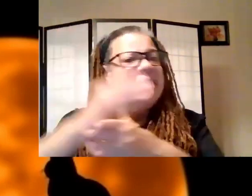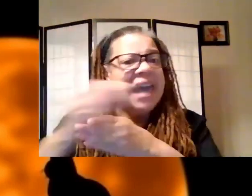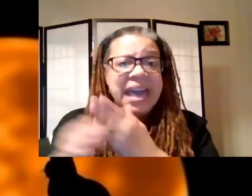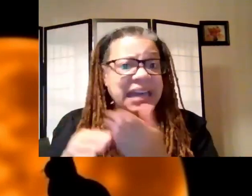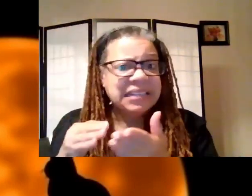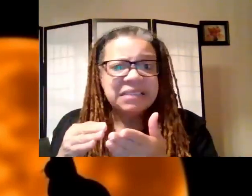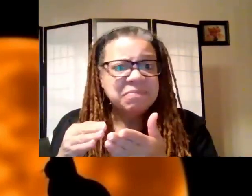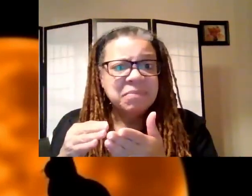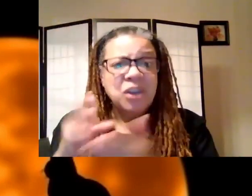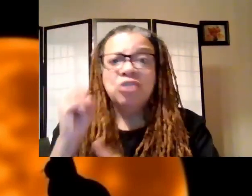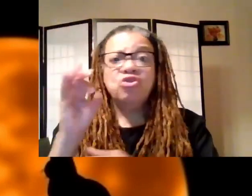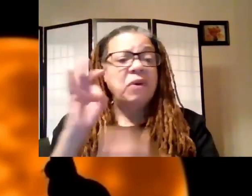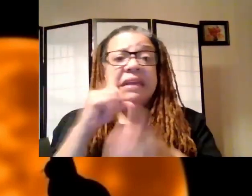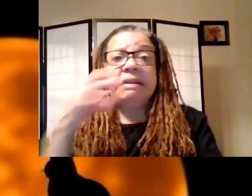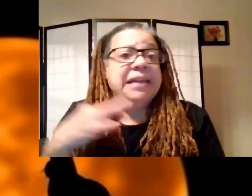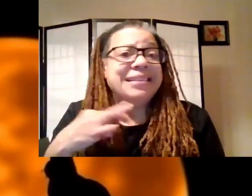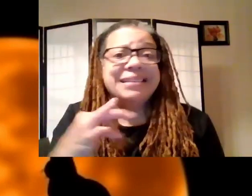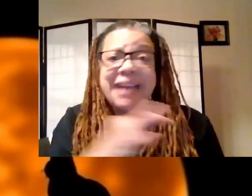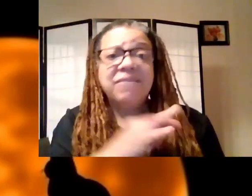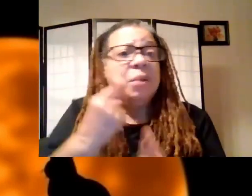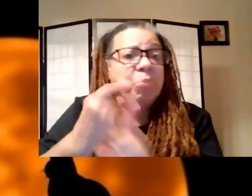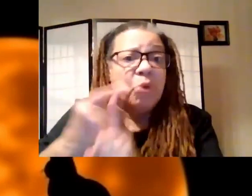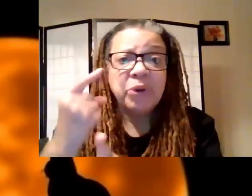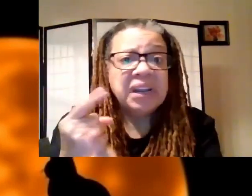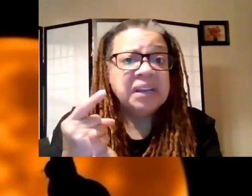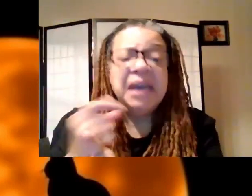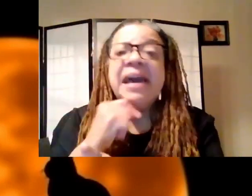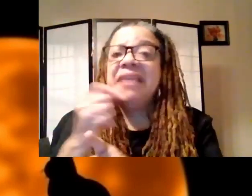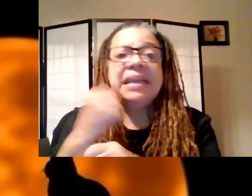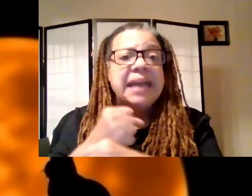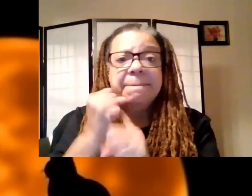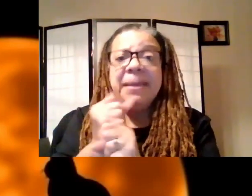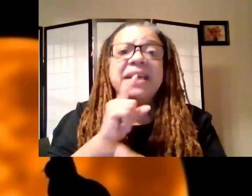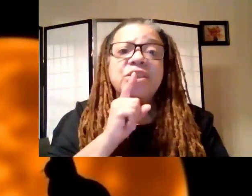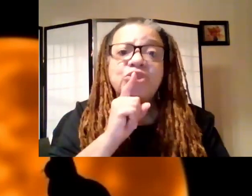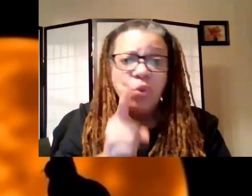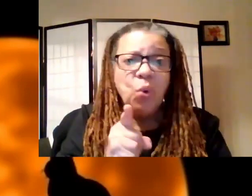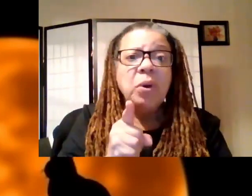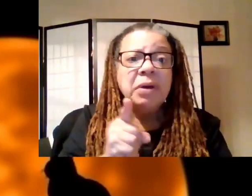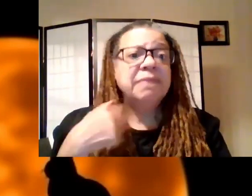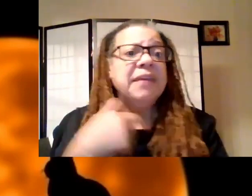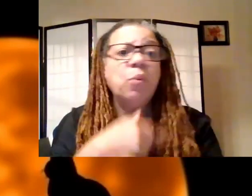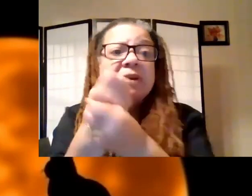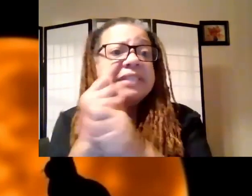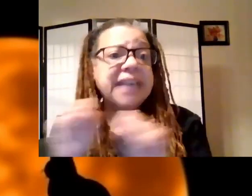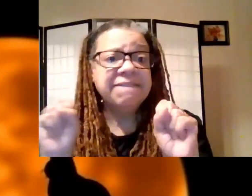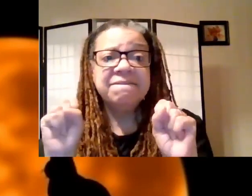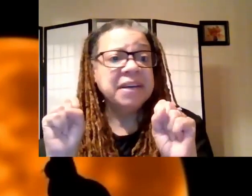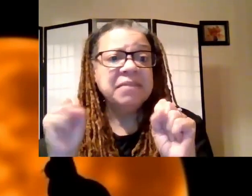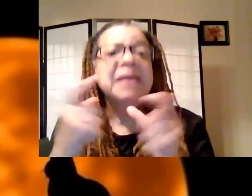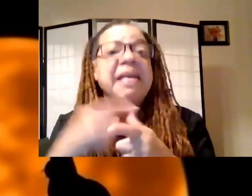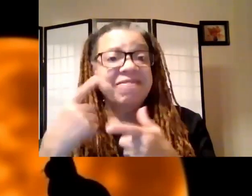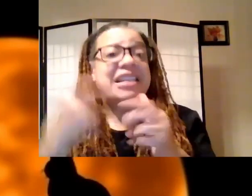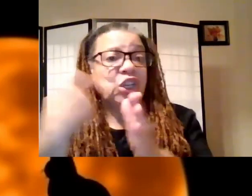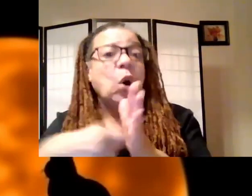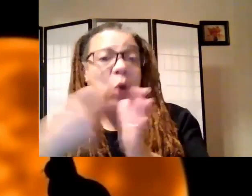So if they're not staffing and they're not making sure that we're safe, then it's going to